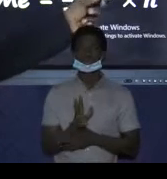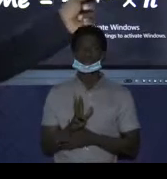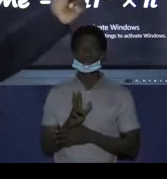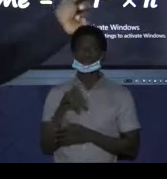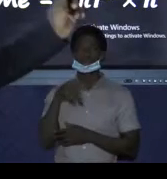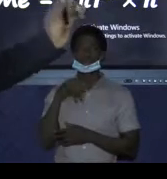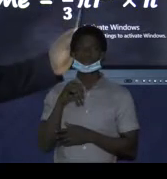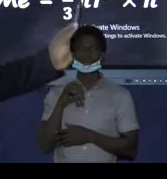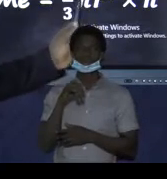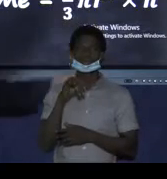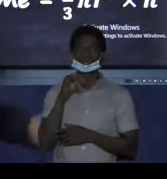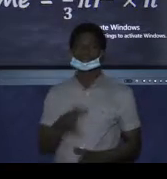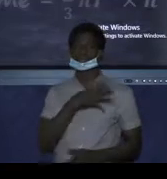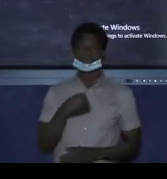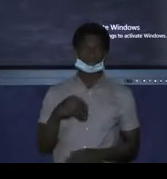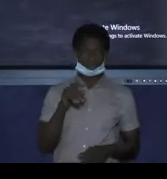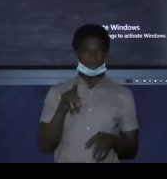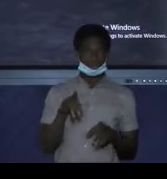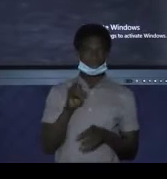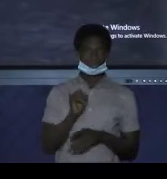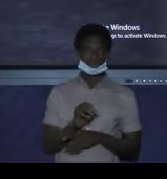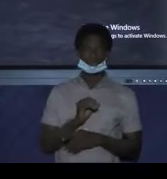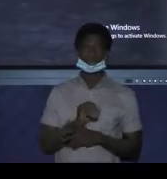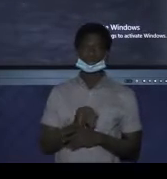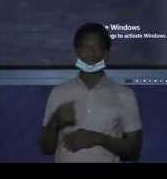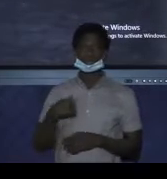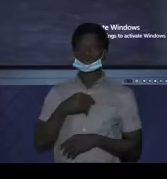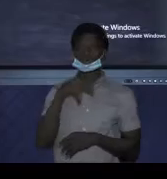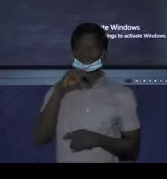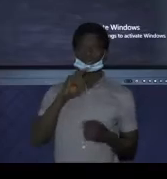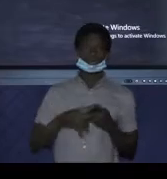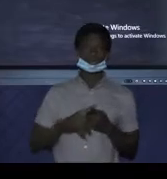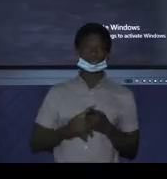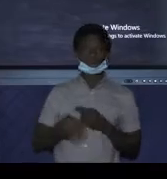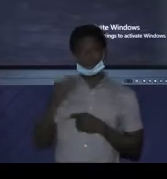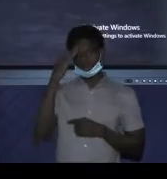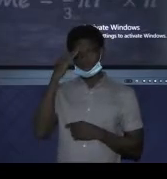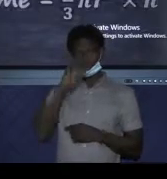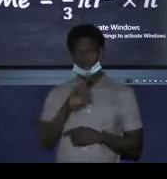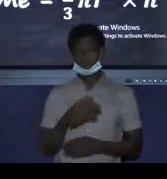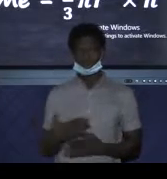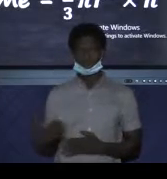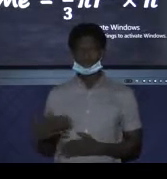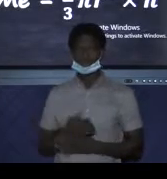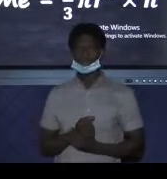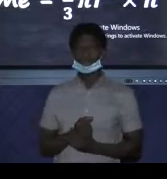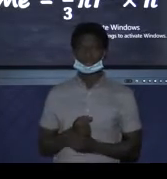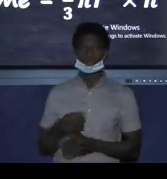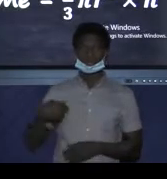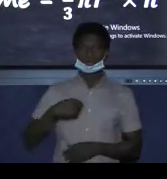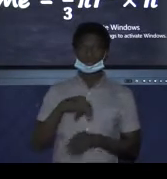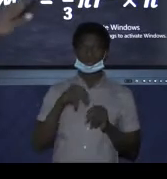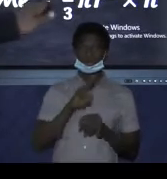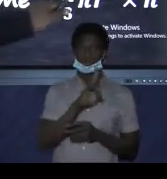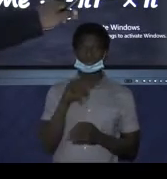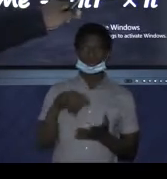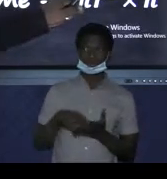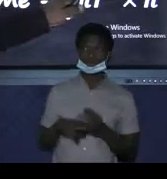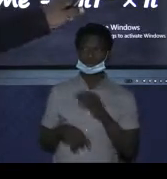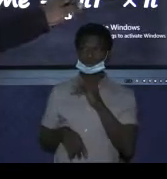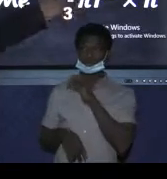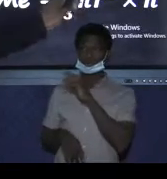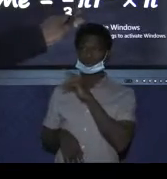squared times the height. And so, we need to observe one thing though. We can use